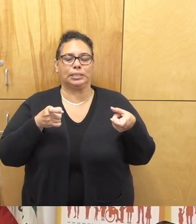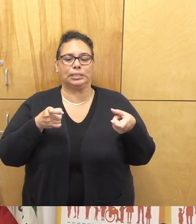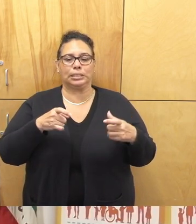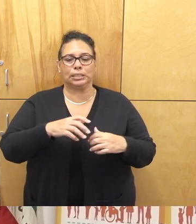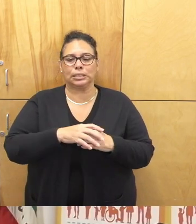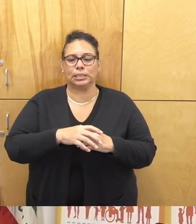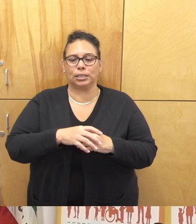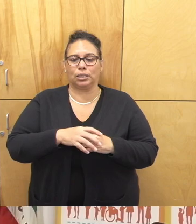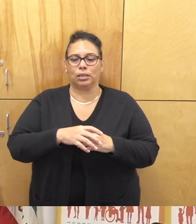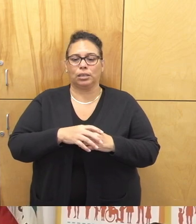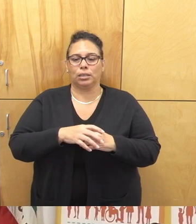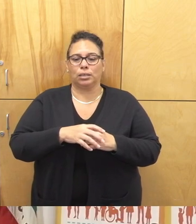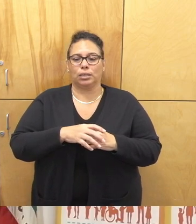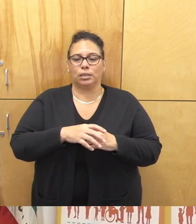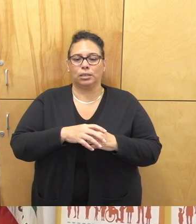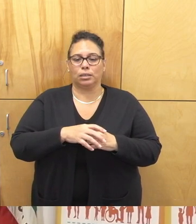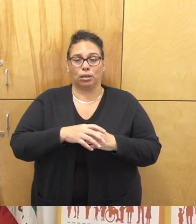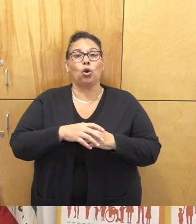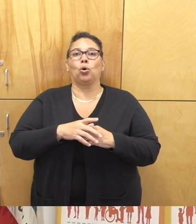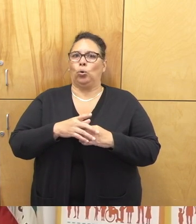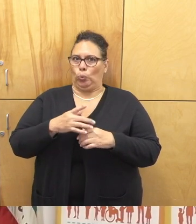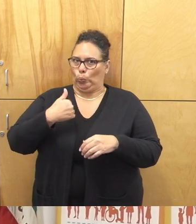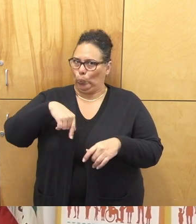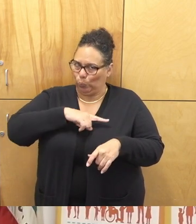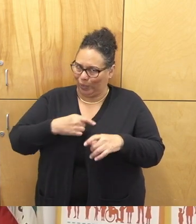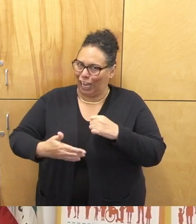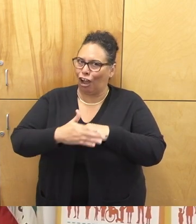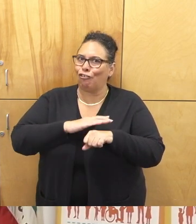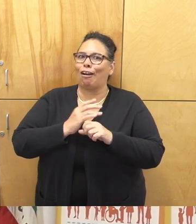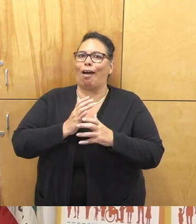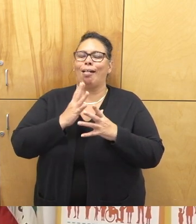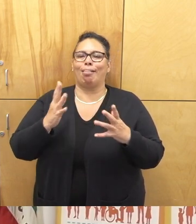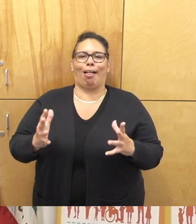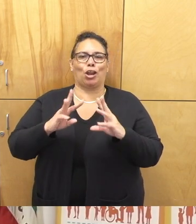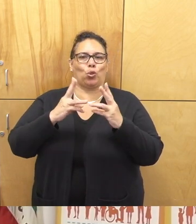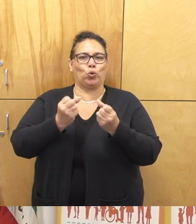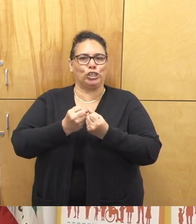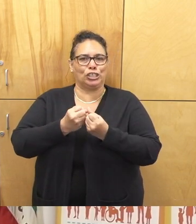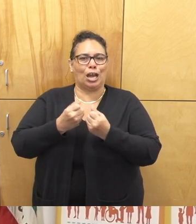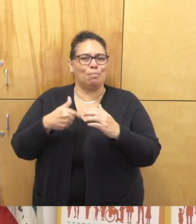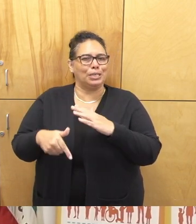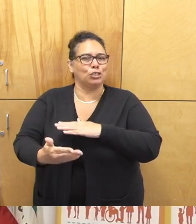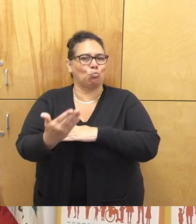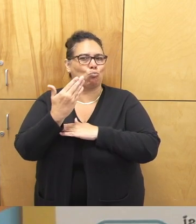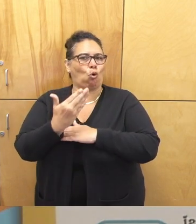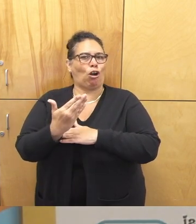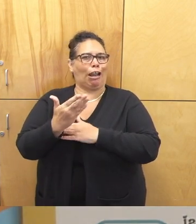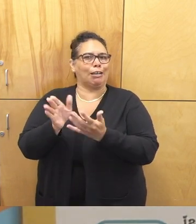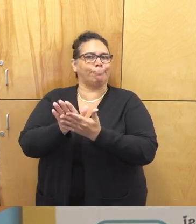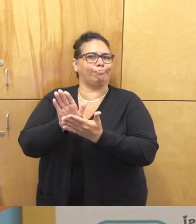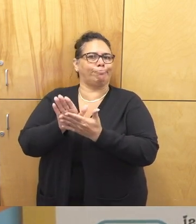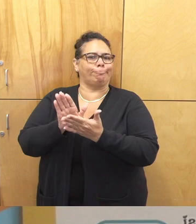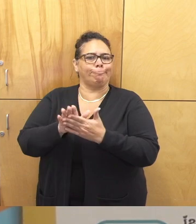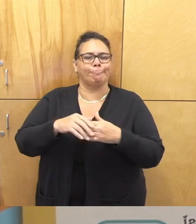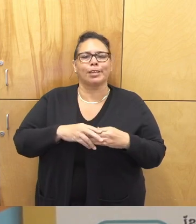We did a lot of that at the workshop this morning, and it was very, very well received, and